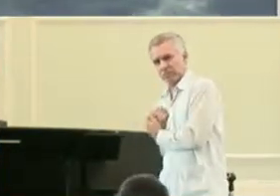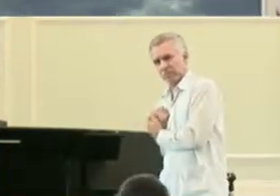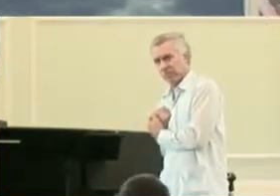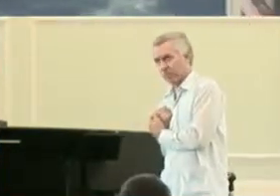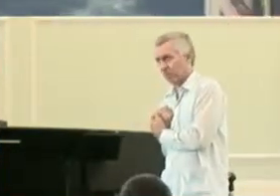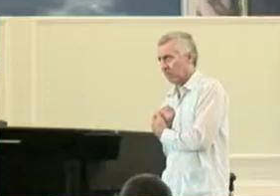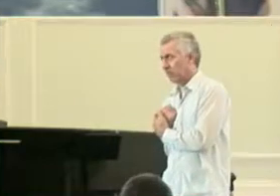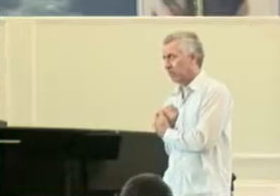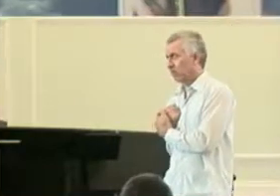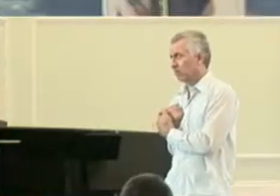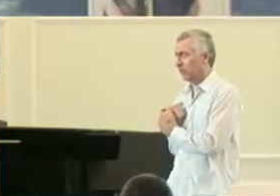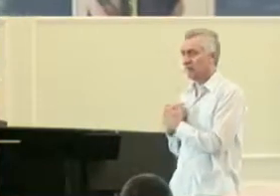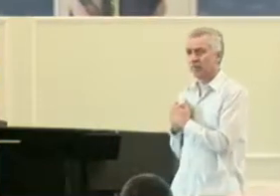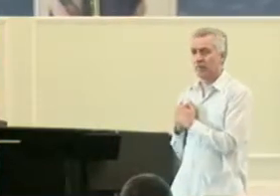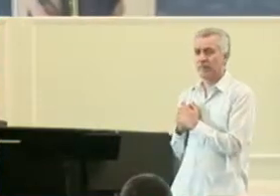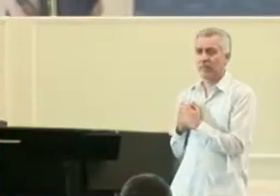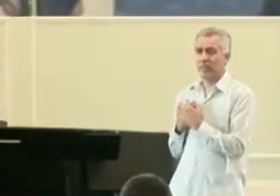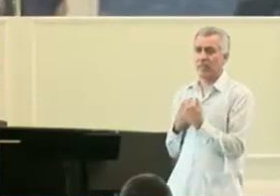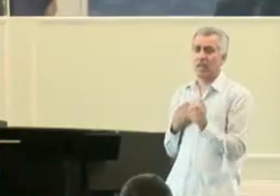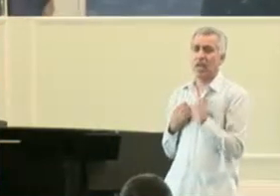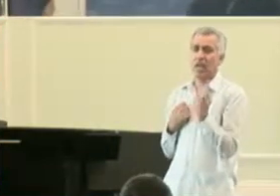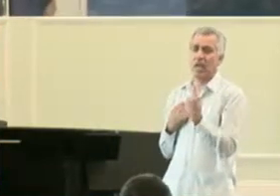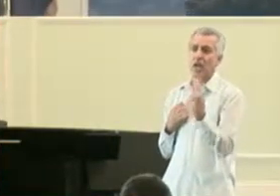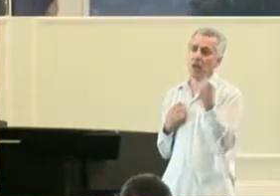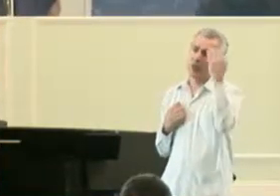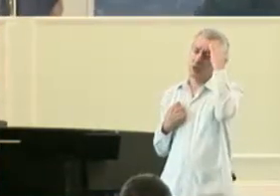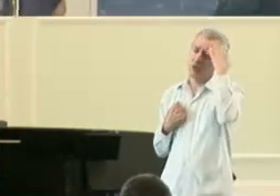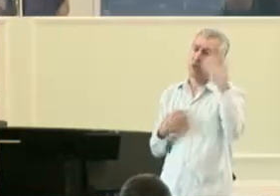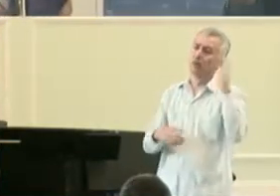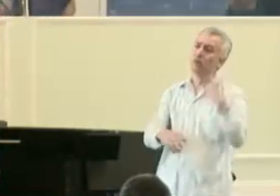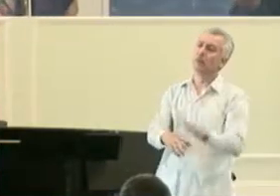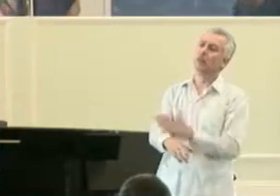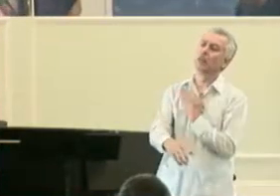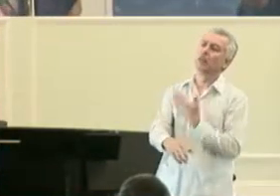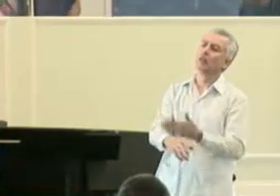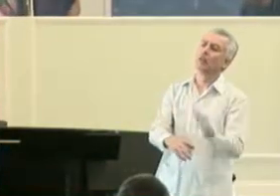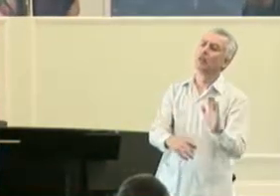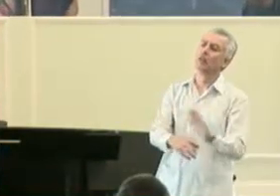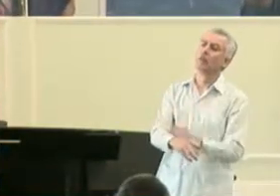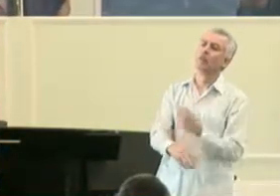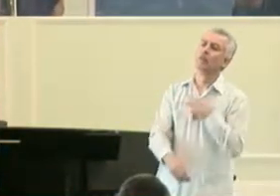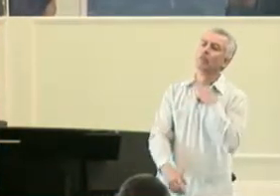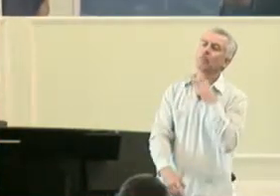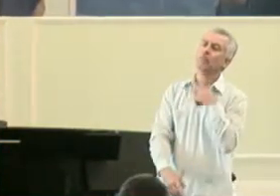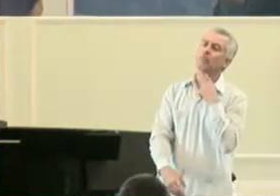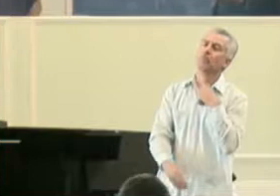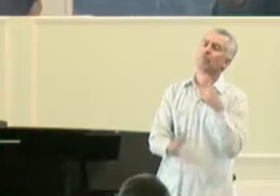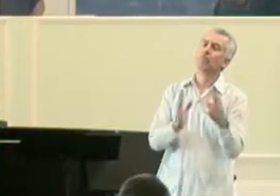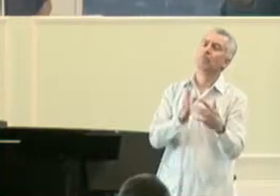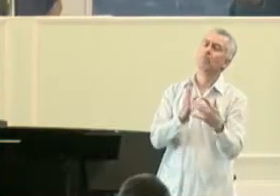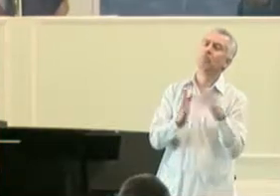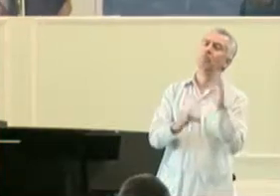I only know how to sing. If you know how to sing, praise God. Amen.